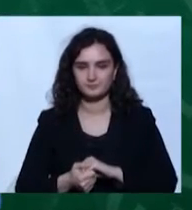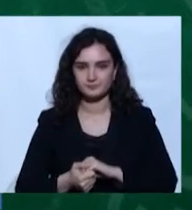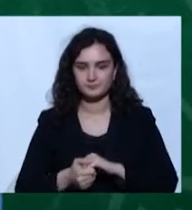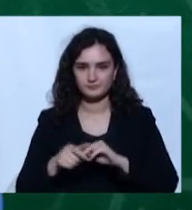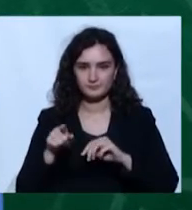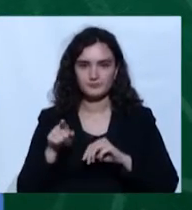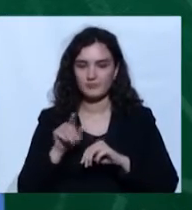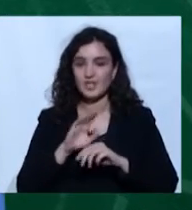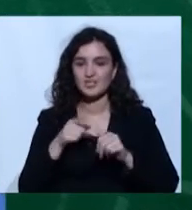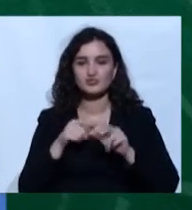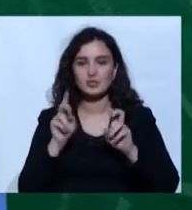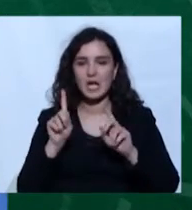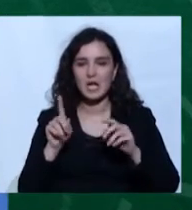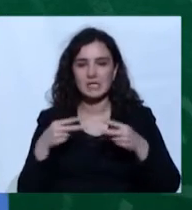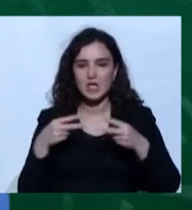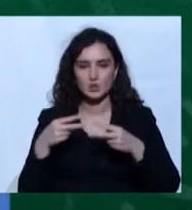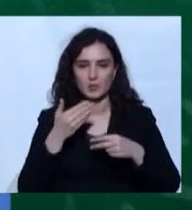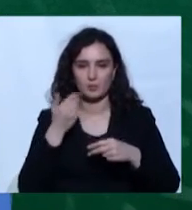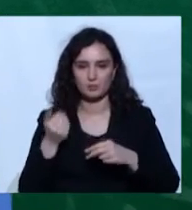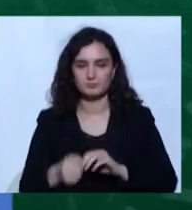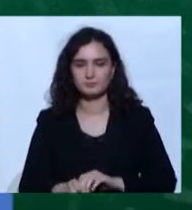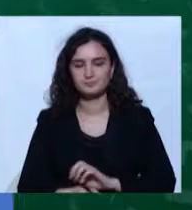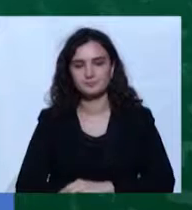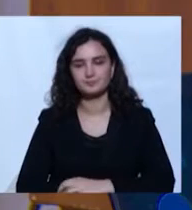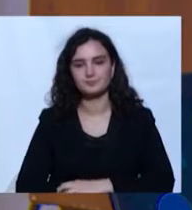amount. It's when things are not equal.